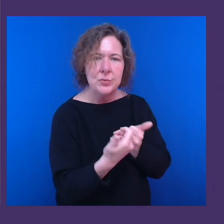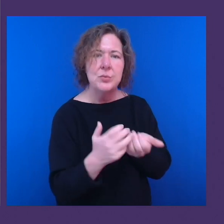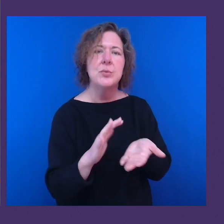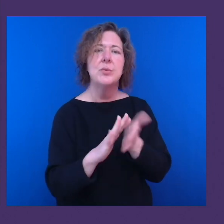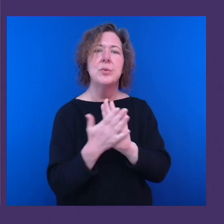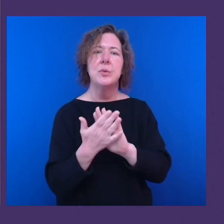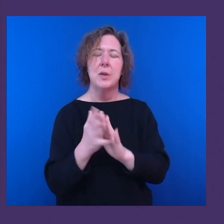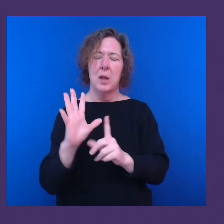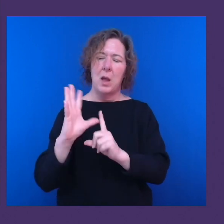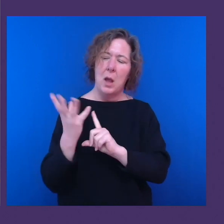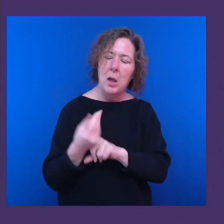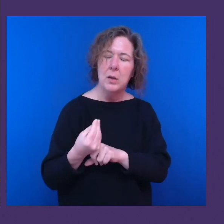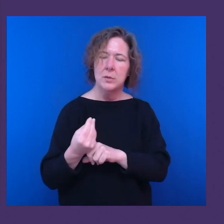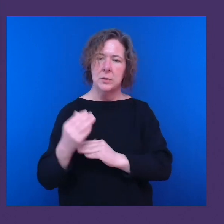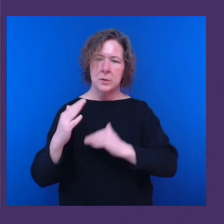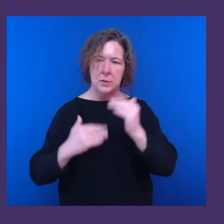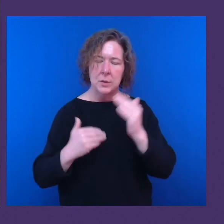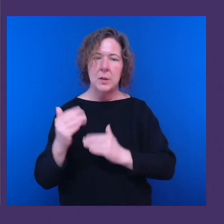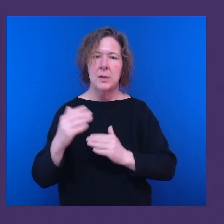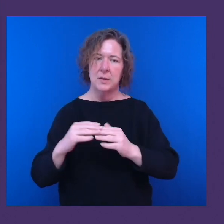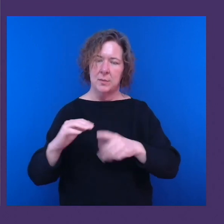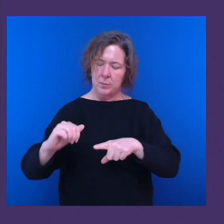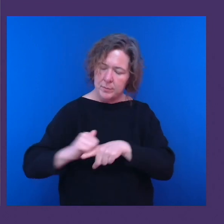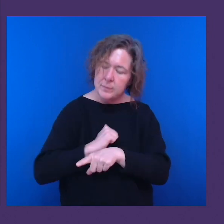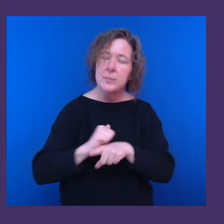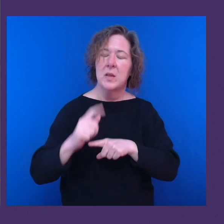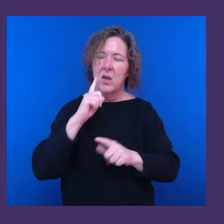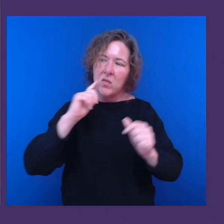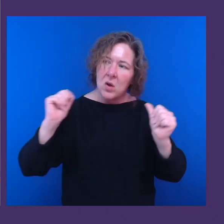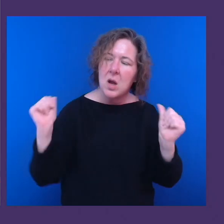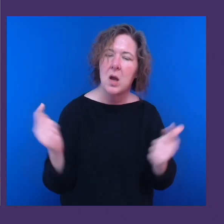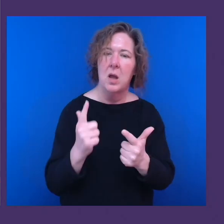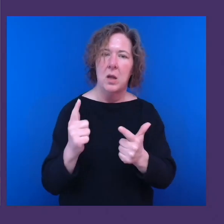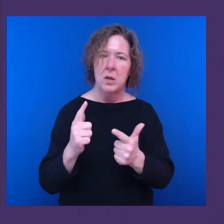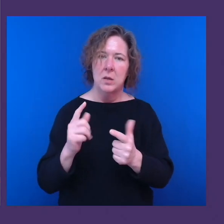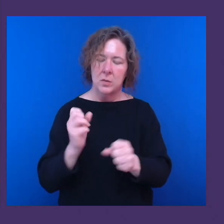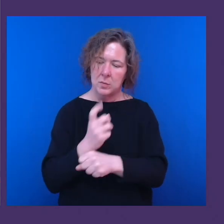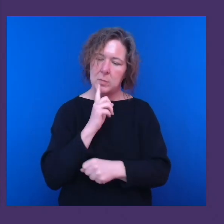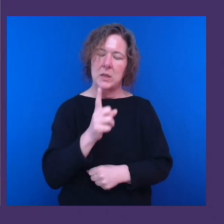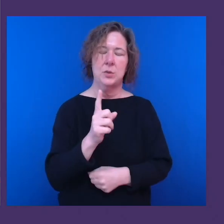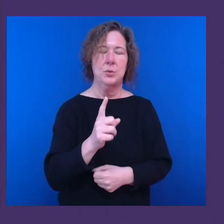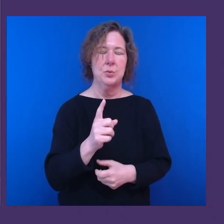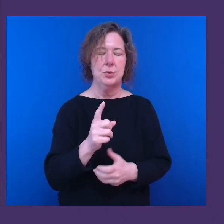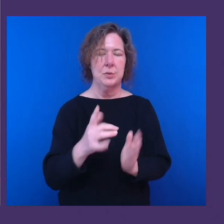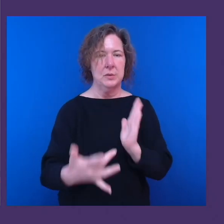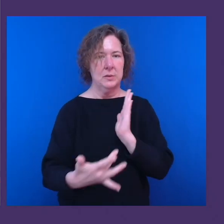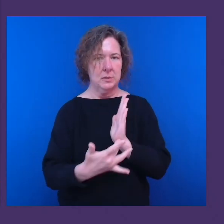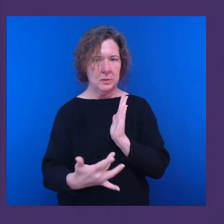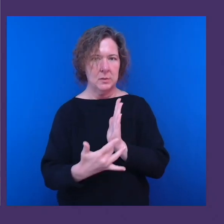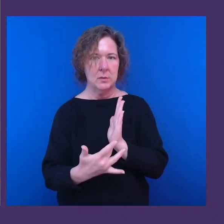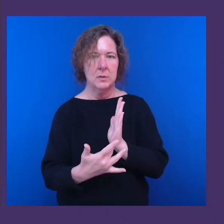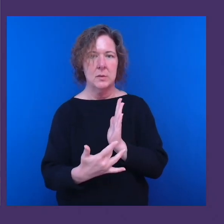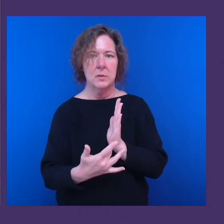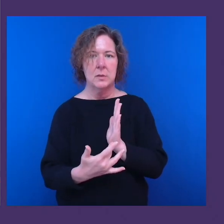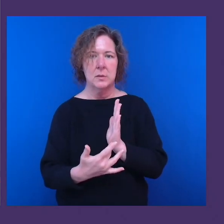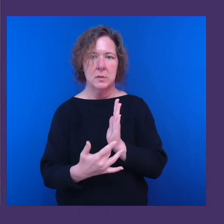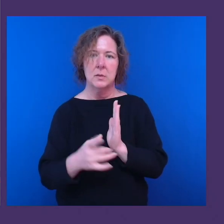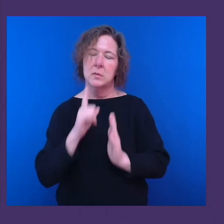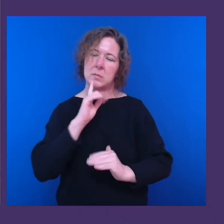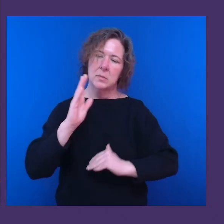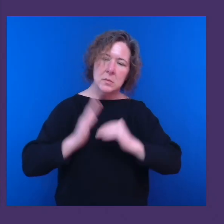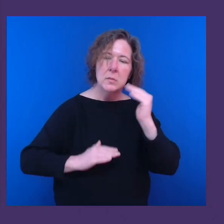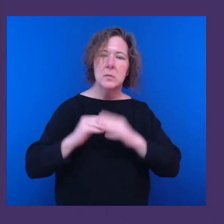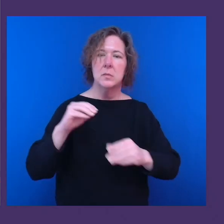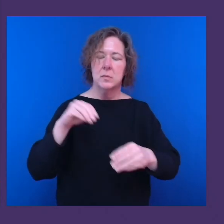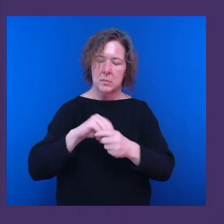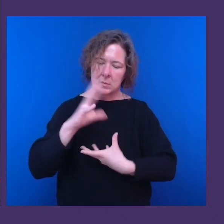culture building exercise for everyone to ensure that technologies are built in an